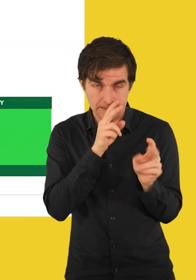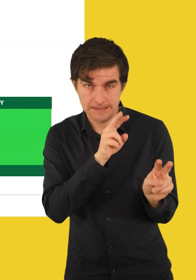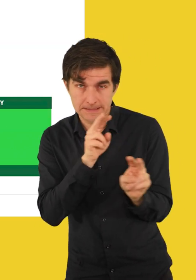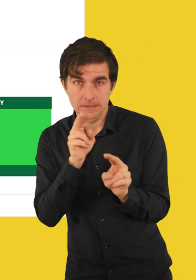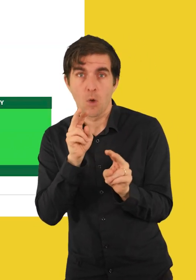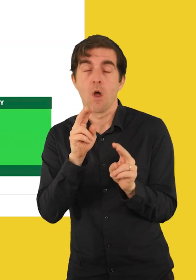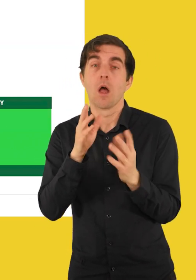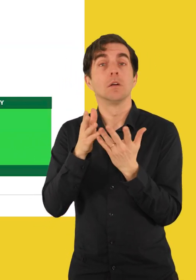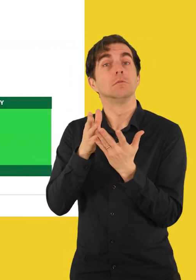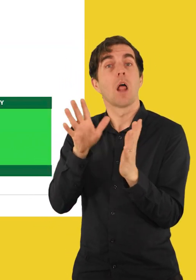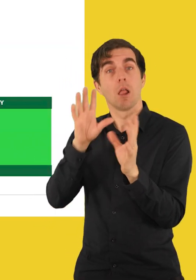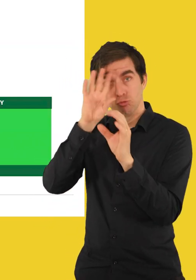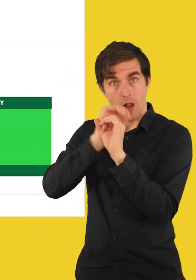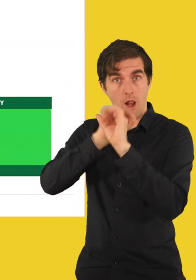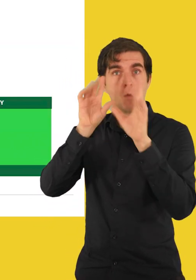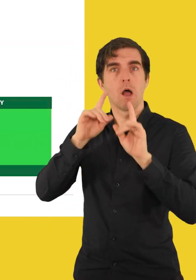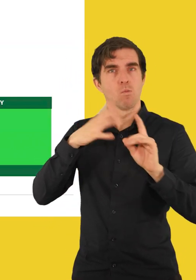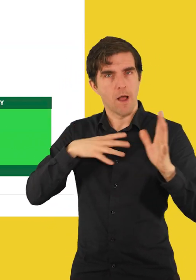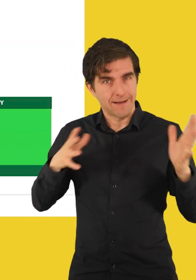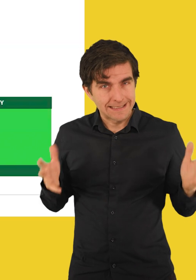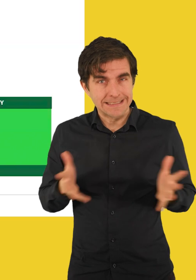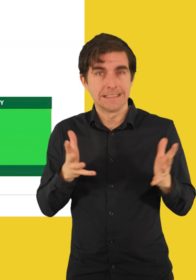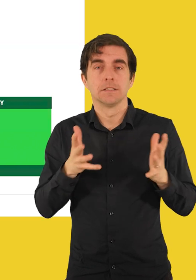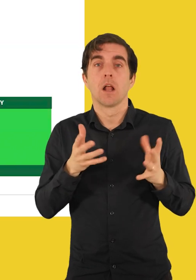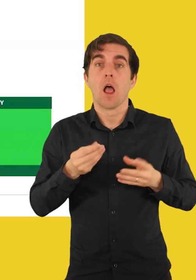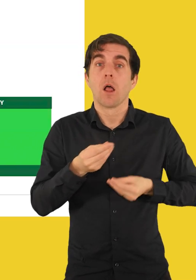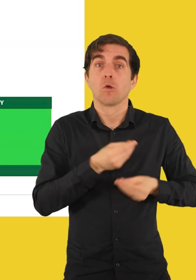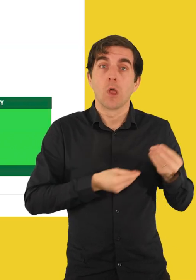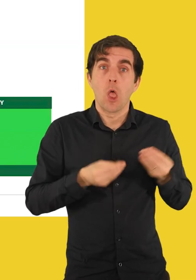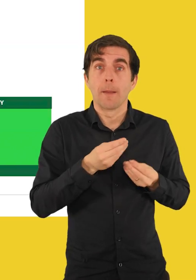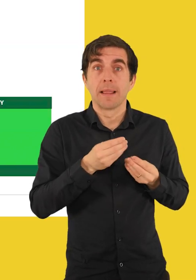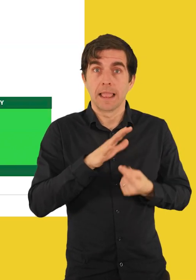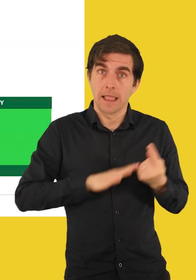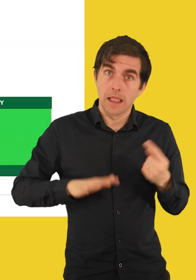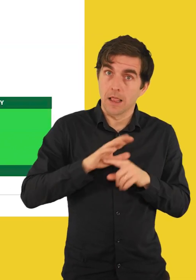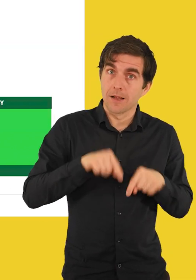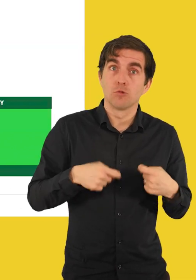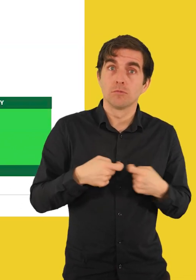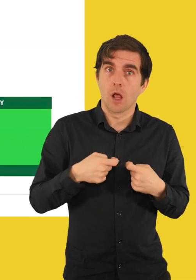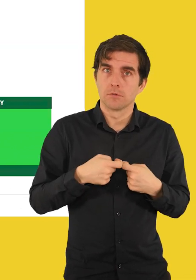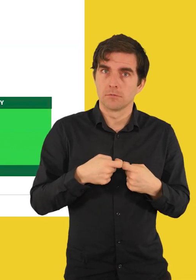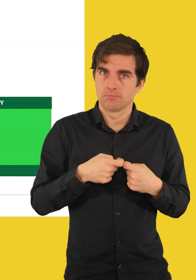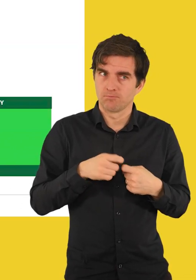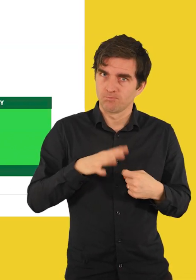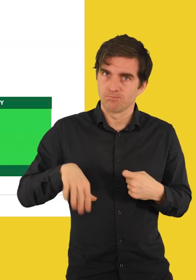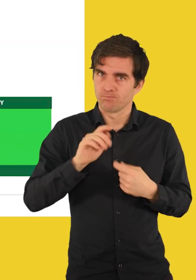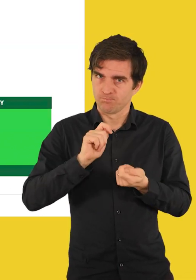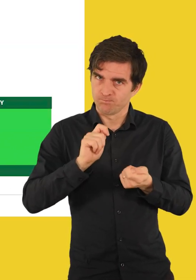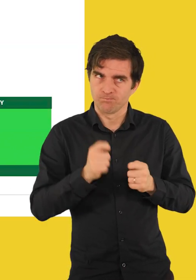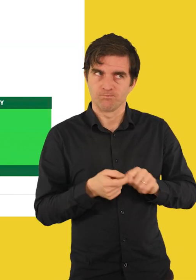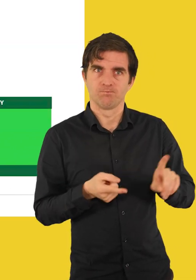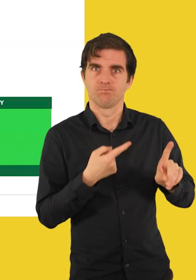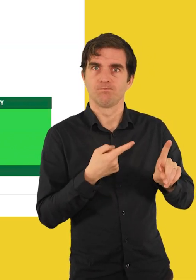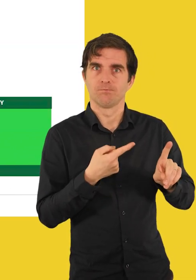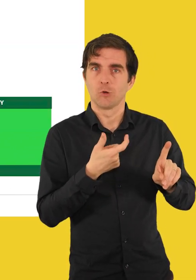idea of this plan is to try to push all the economic actors of Brussels towards